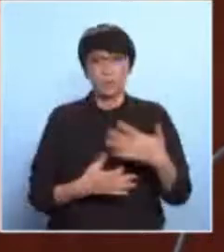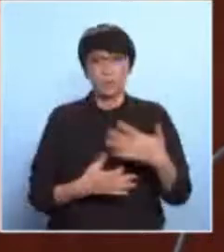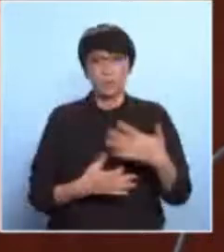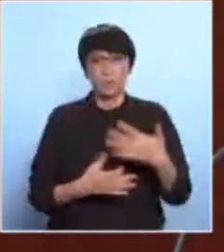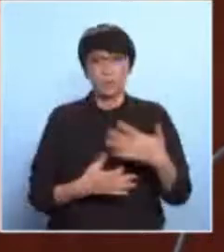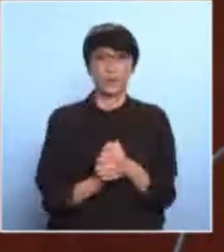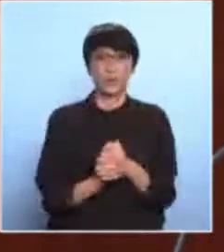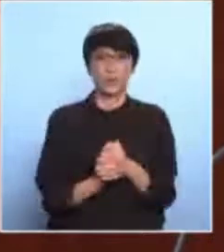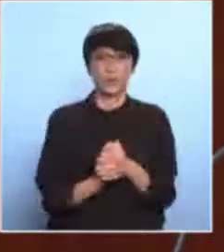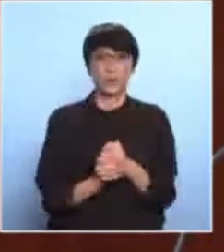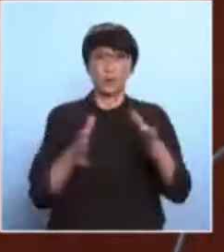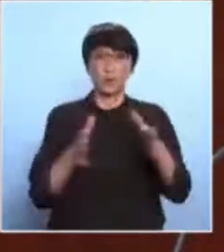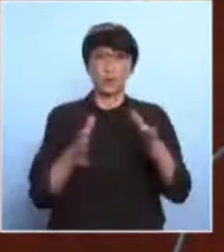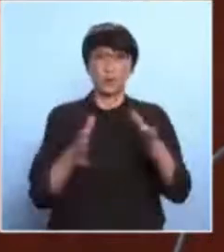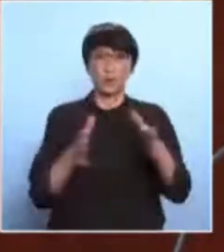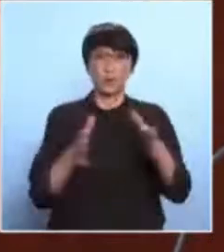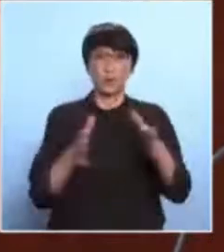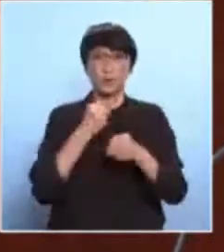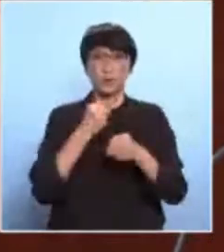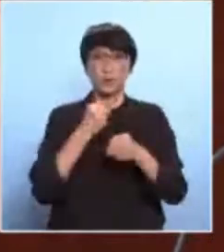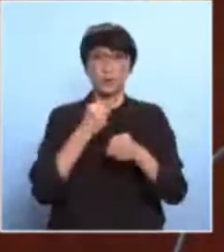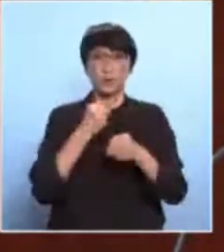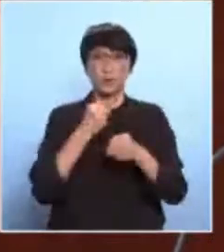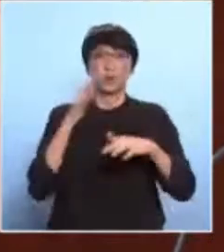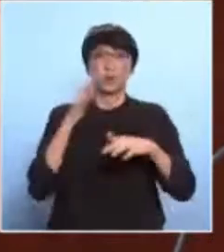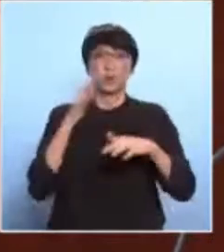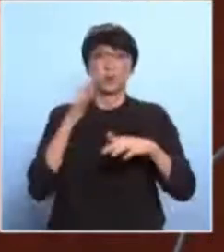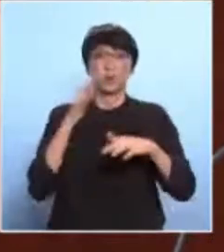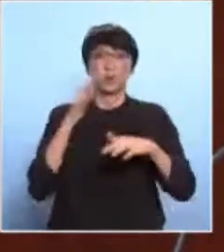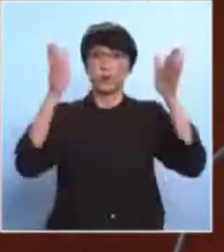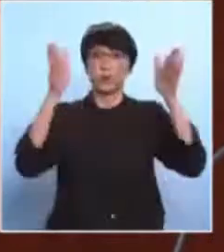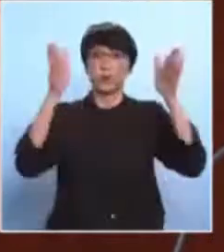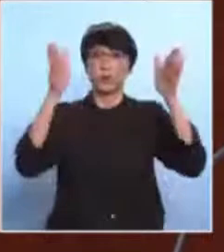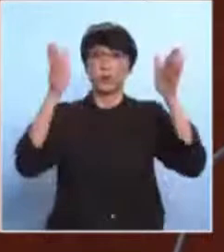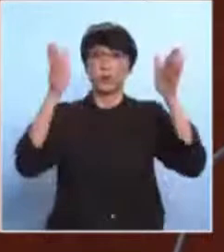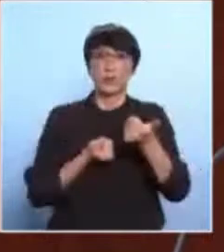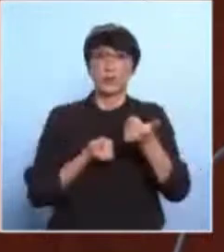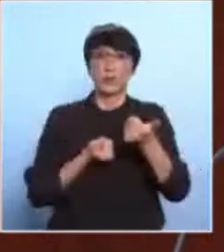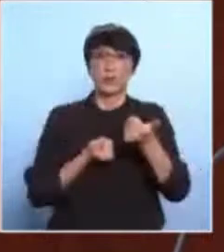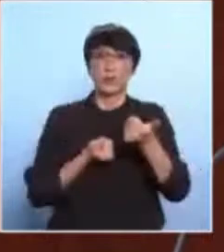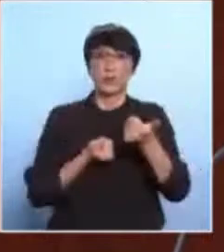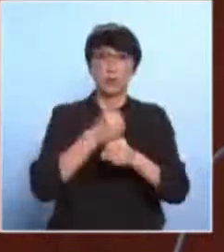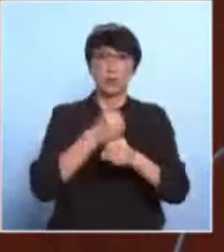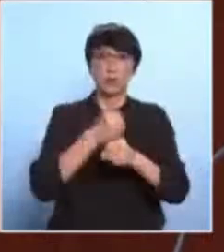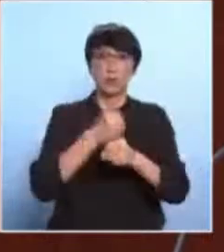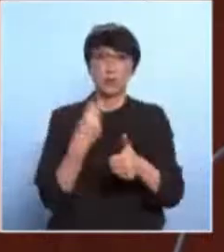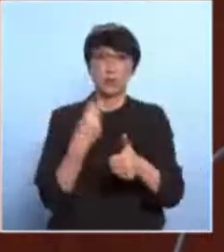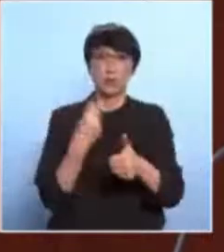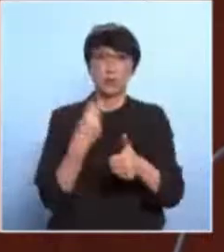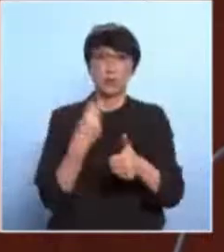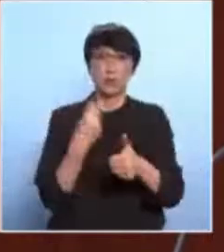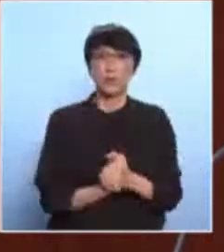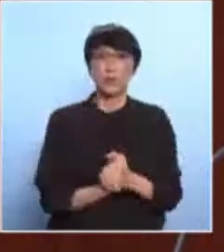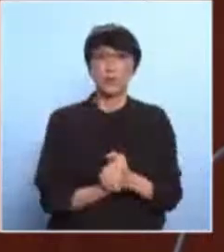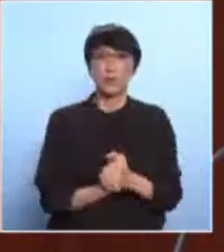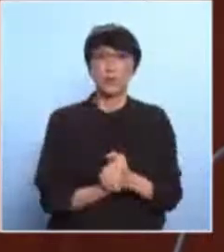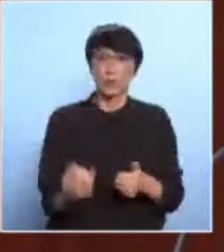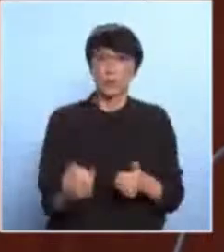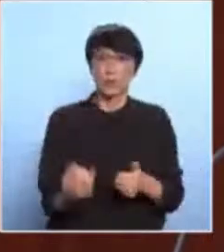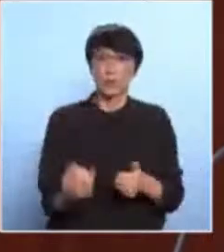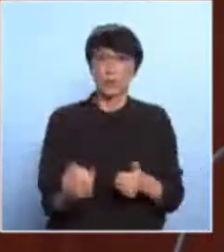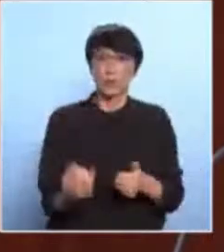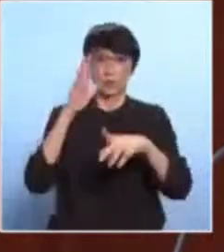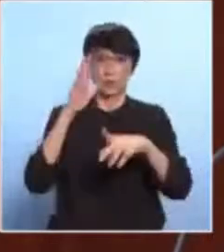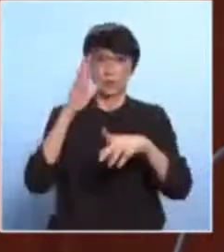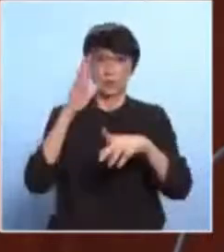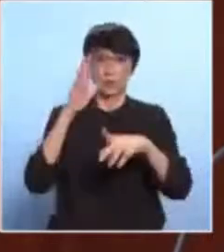and professional education and training. Expand our vocational talent pool. We actively support vocational